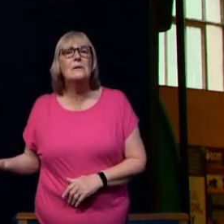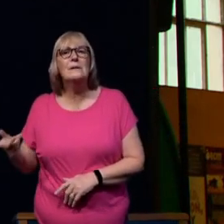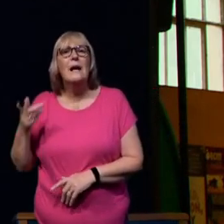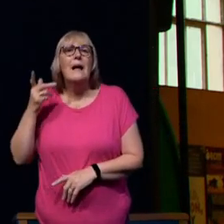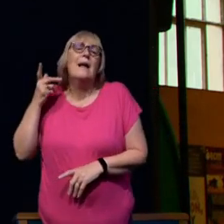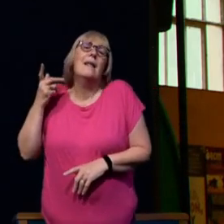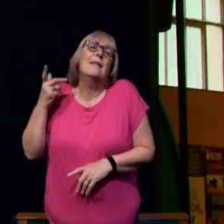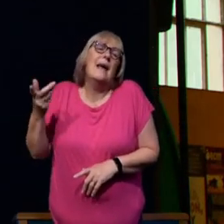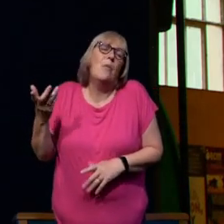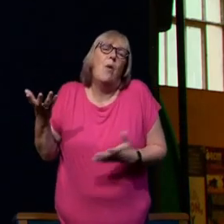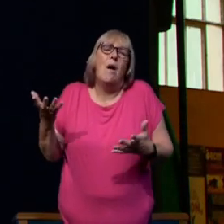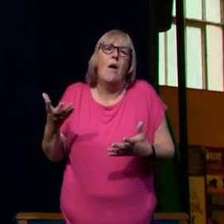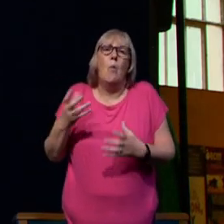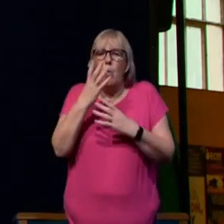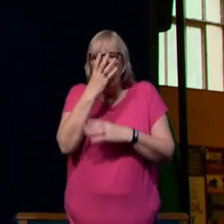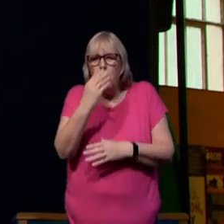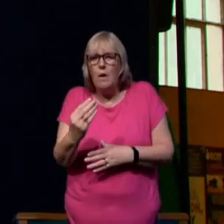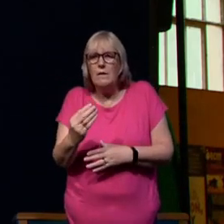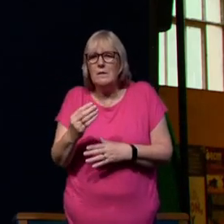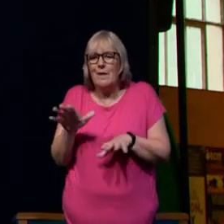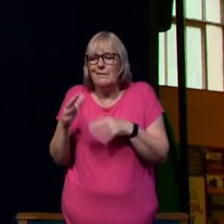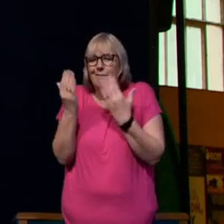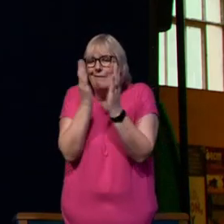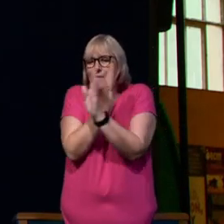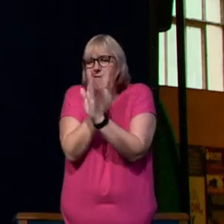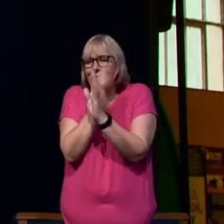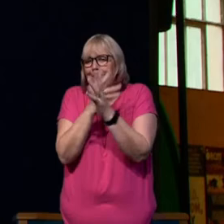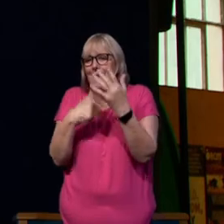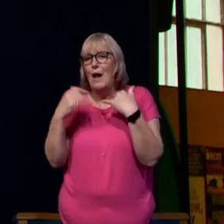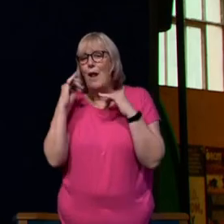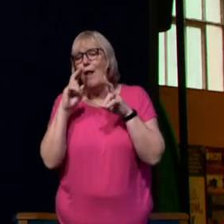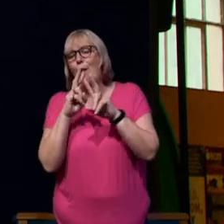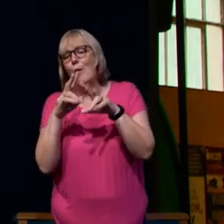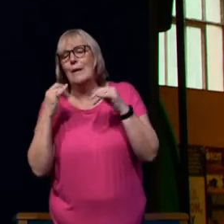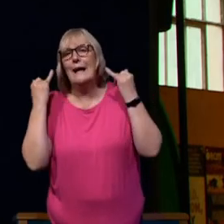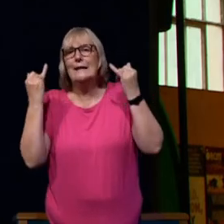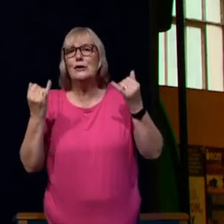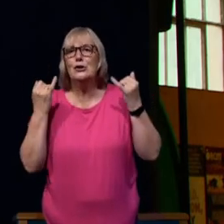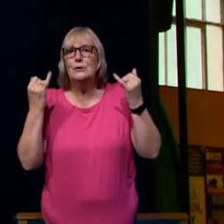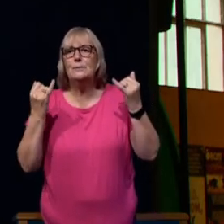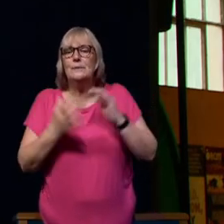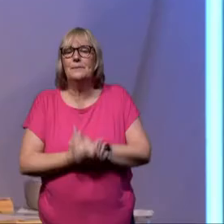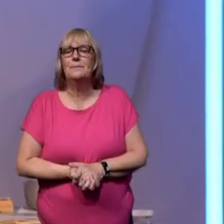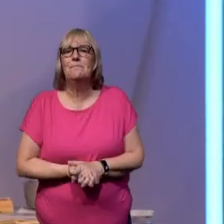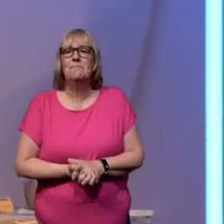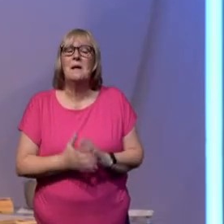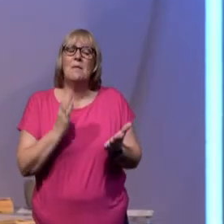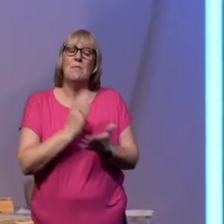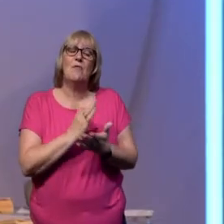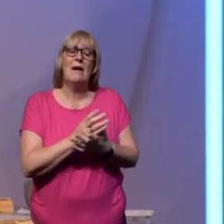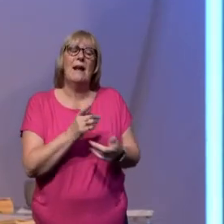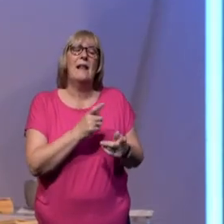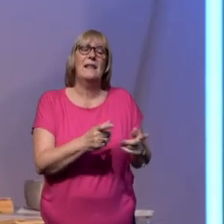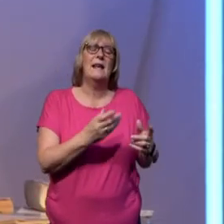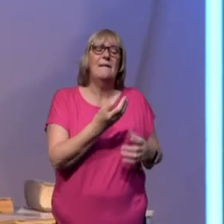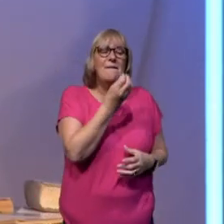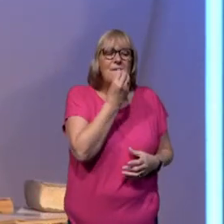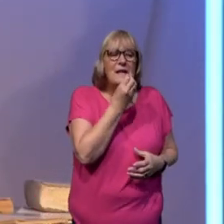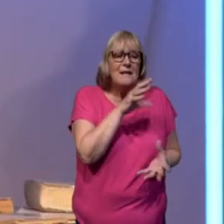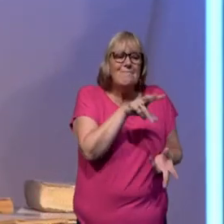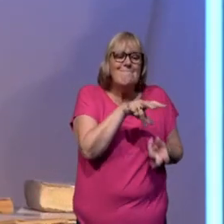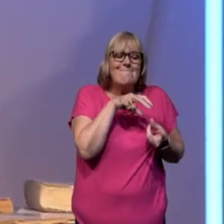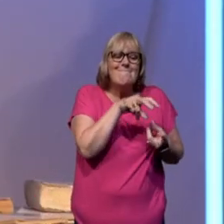with Jonathan Fletcher, with Ravi Zacharias, is people who feed on the sheep, feeding on the sheep.